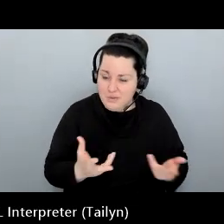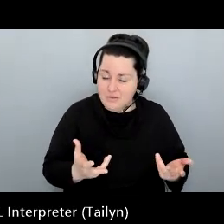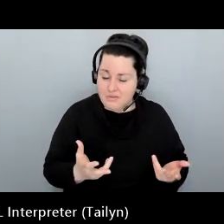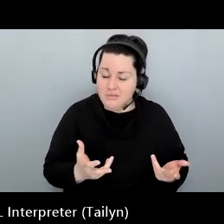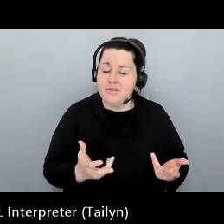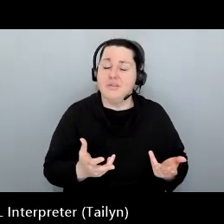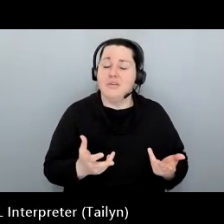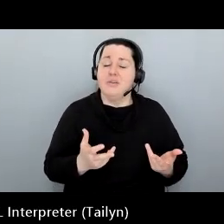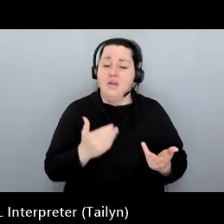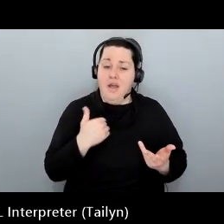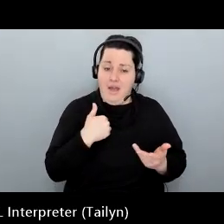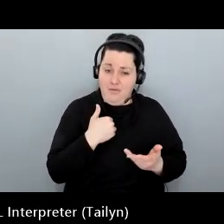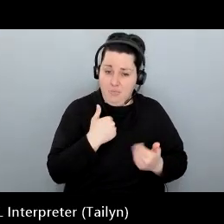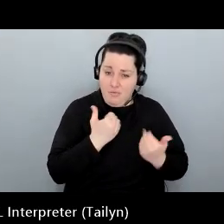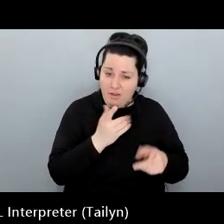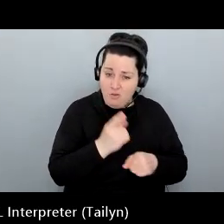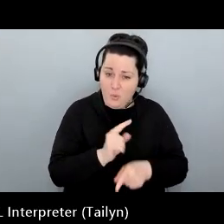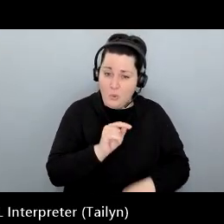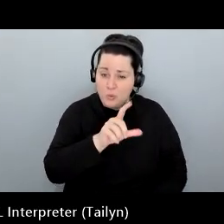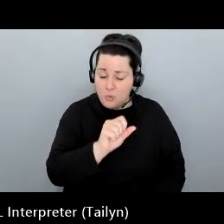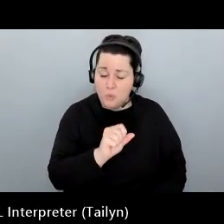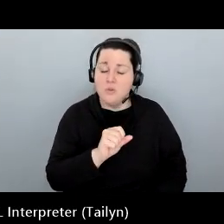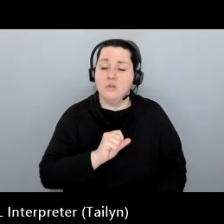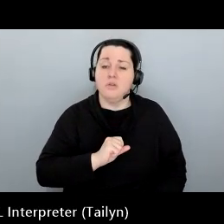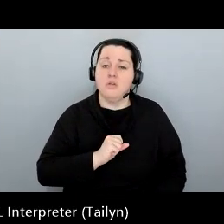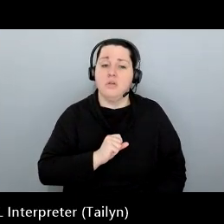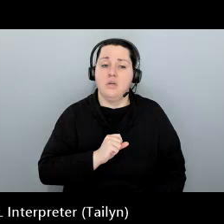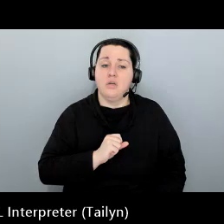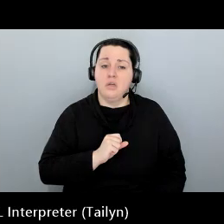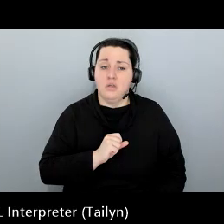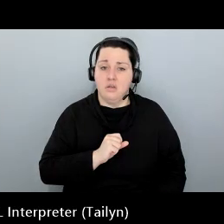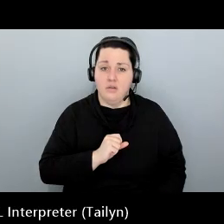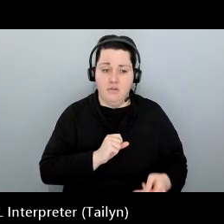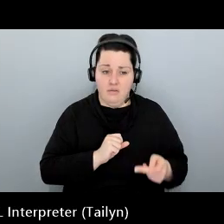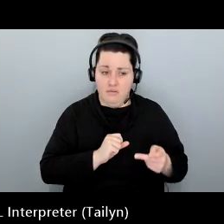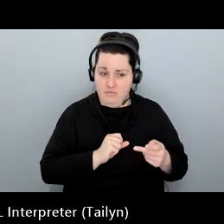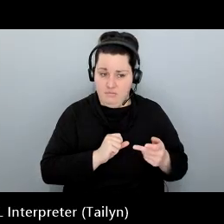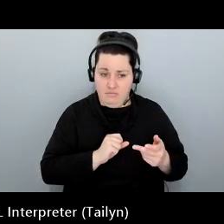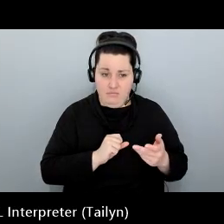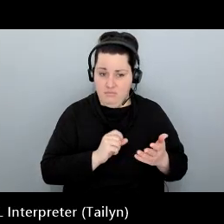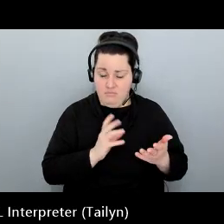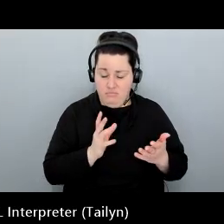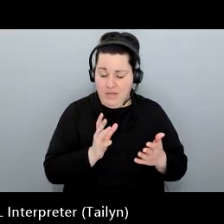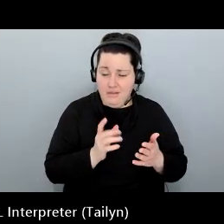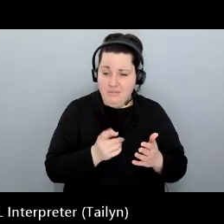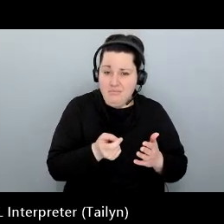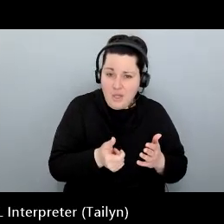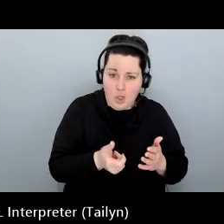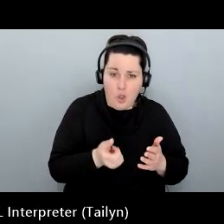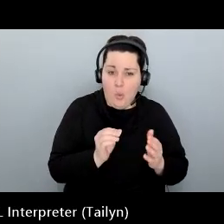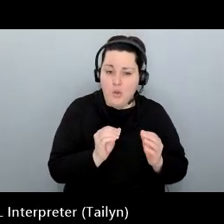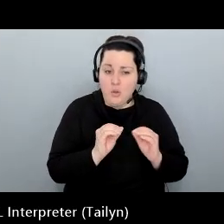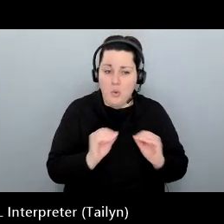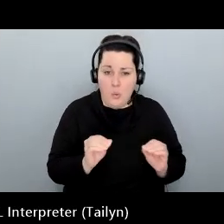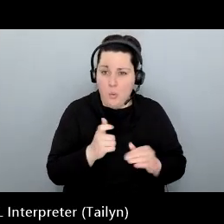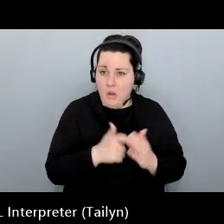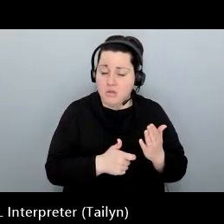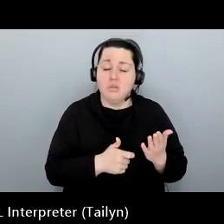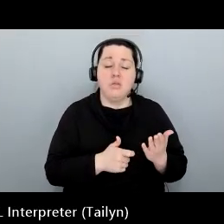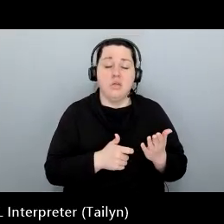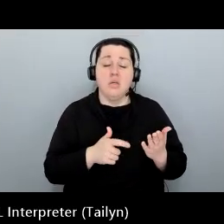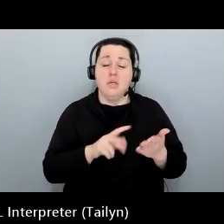right tools, where you're getting this, ultimately at no cost or very little cost to you. You are